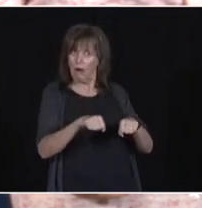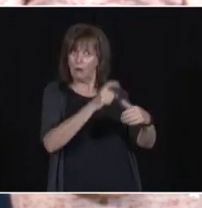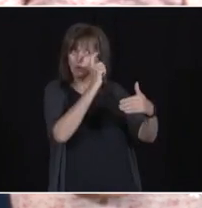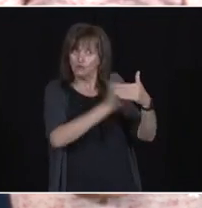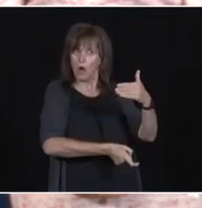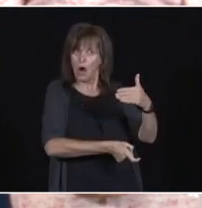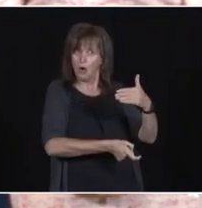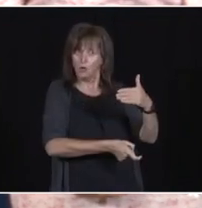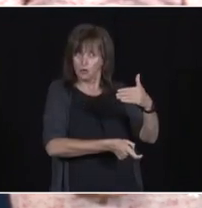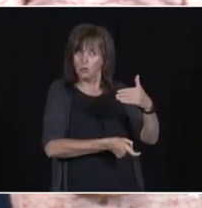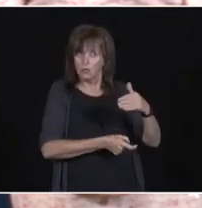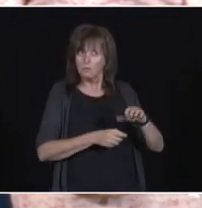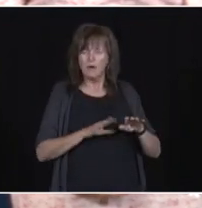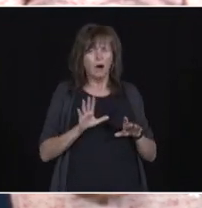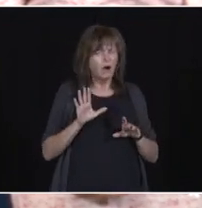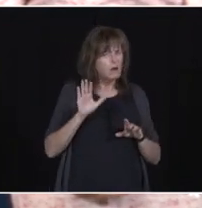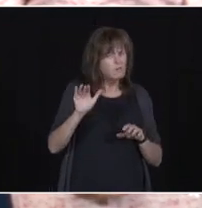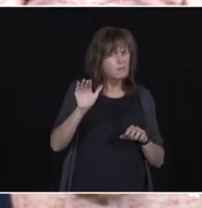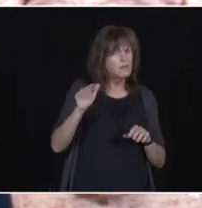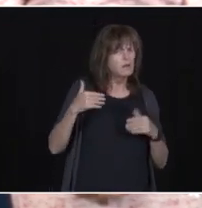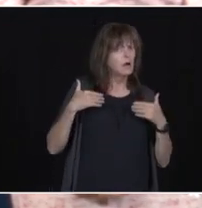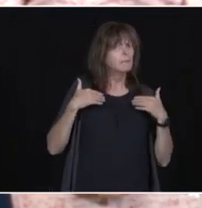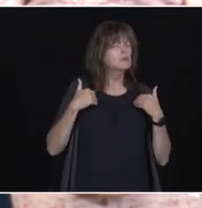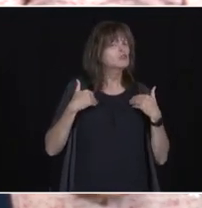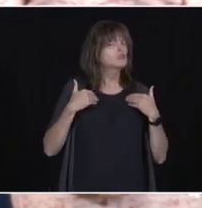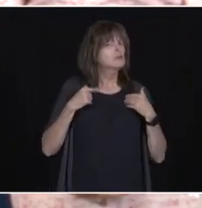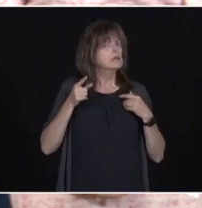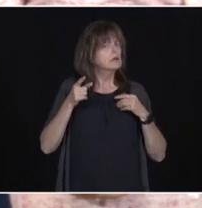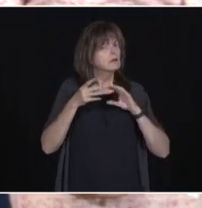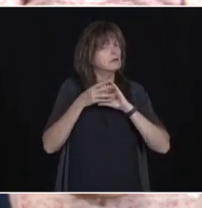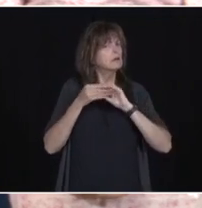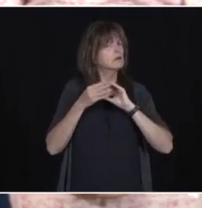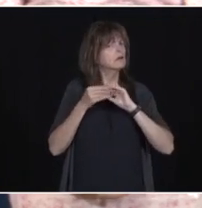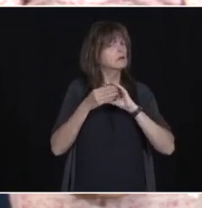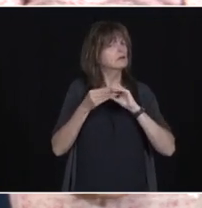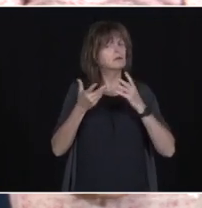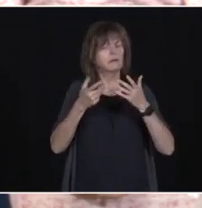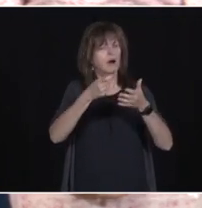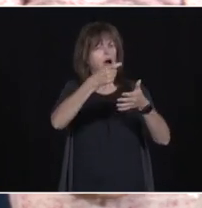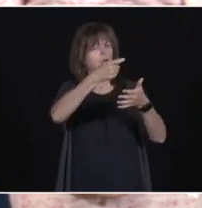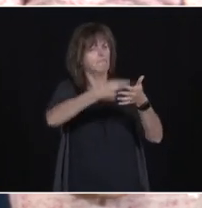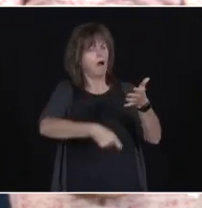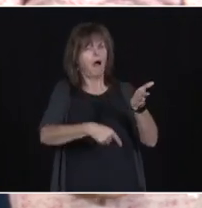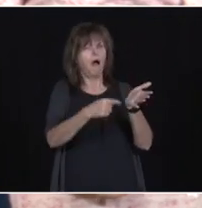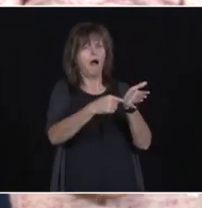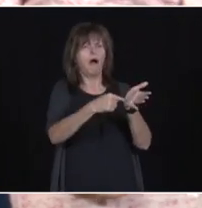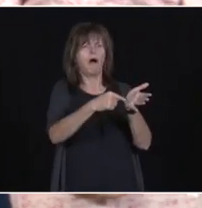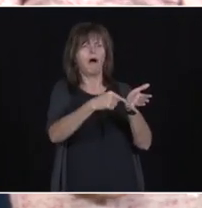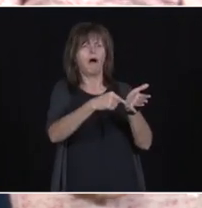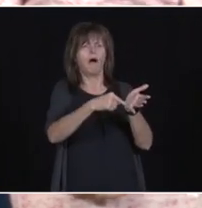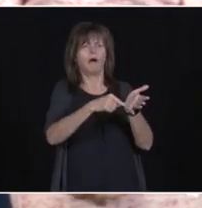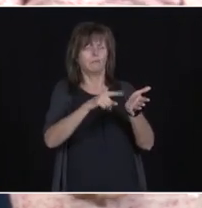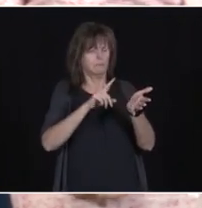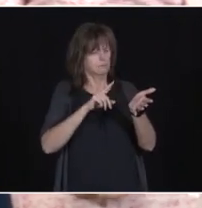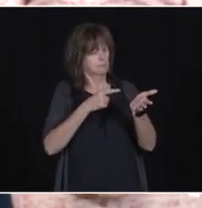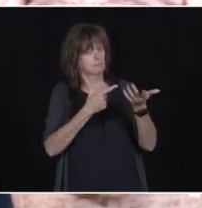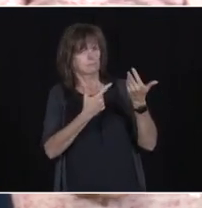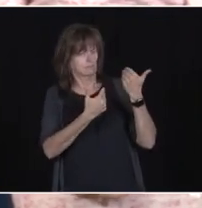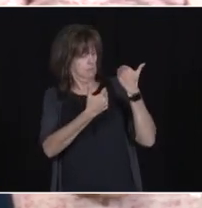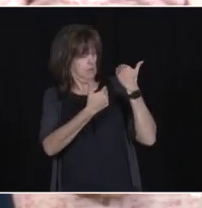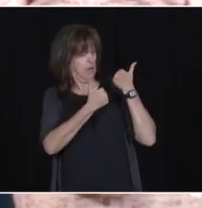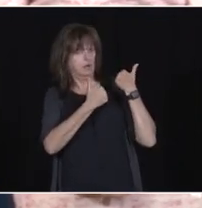recommendation regarding the civil or criminal responsibility of any person or organization. What I'm wondering is why not?